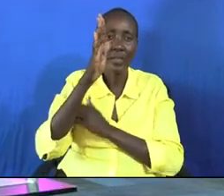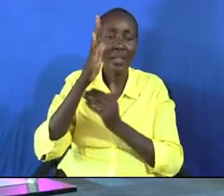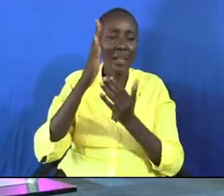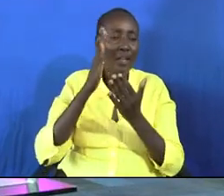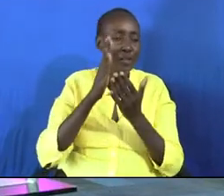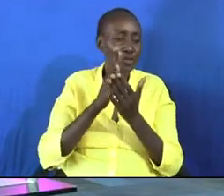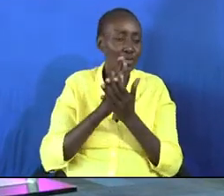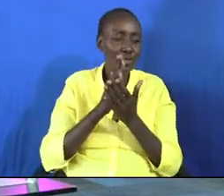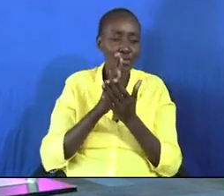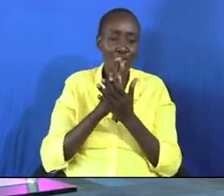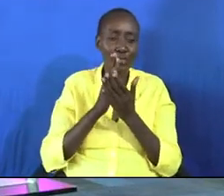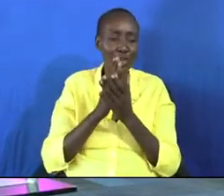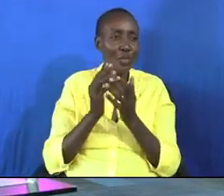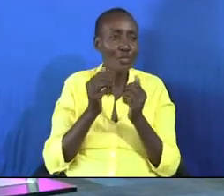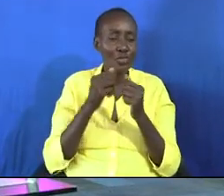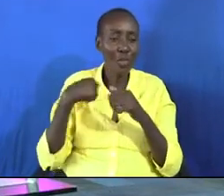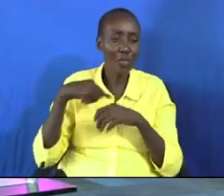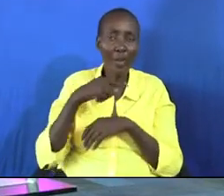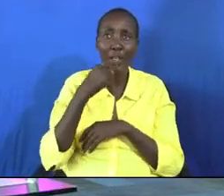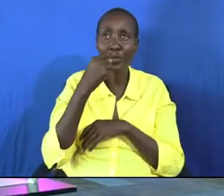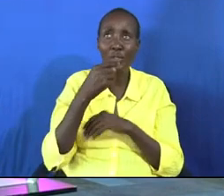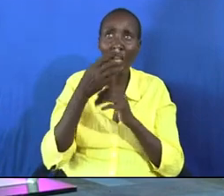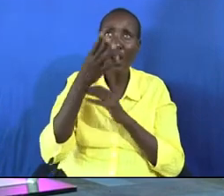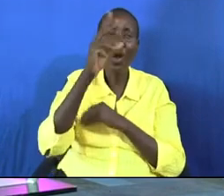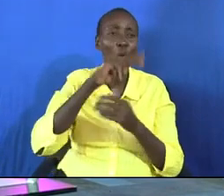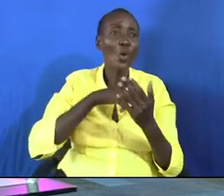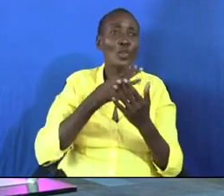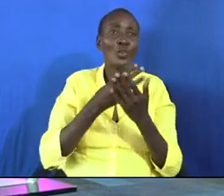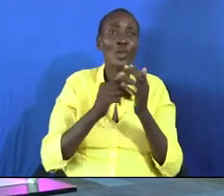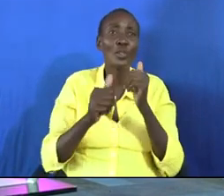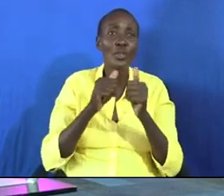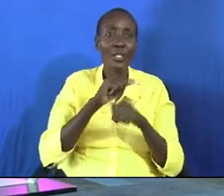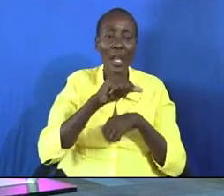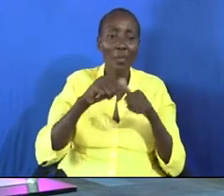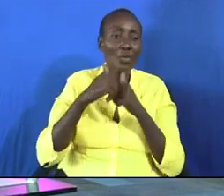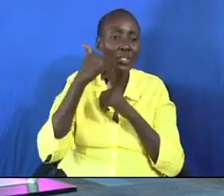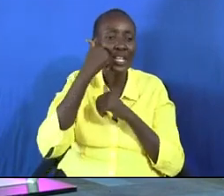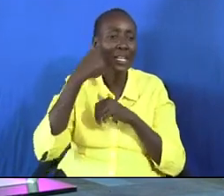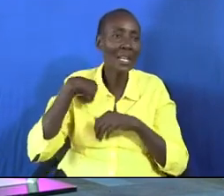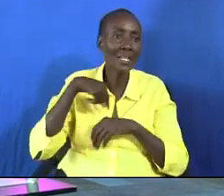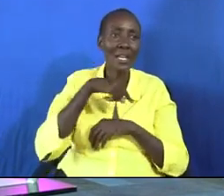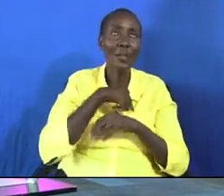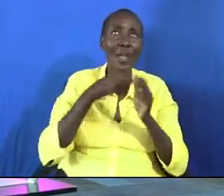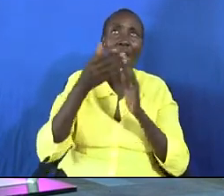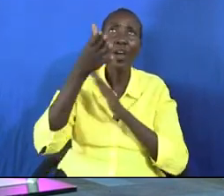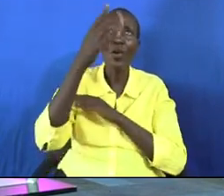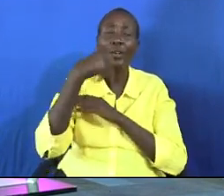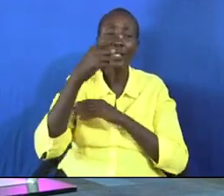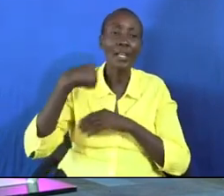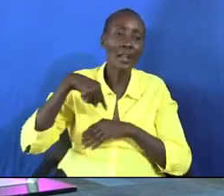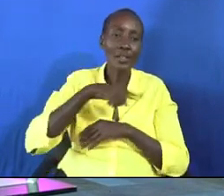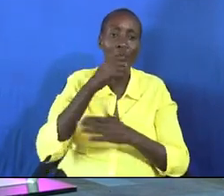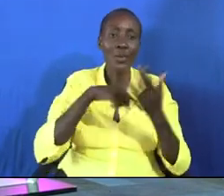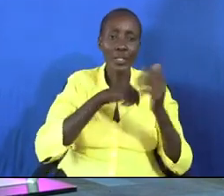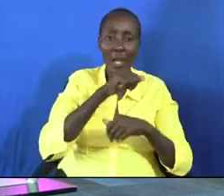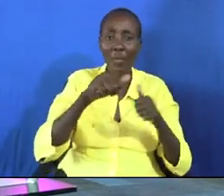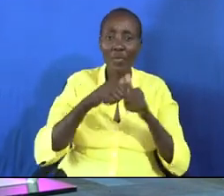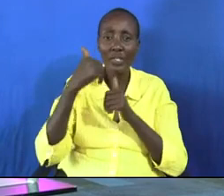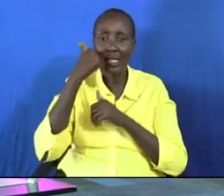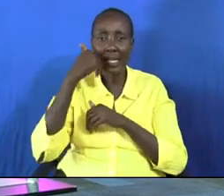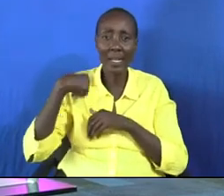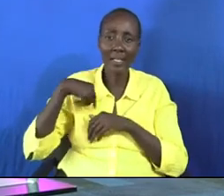struggle for us to tell him, no, what is God's will about our sickness? What does God tell us about our